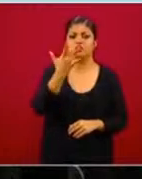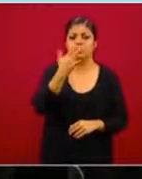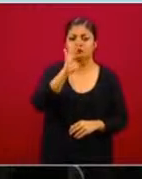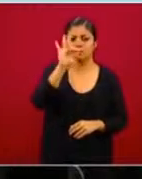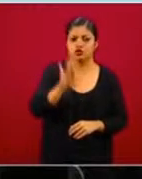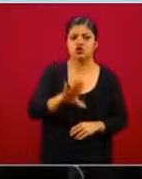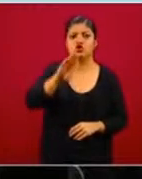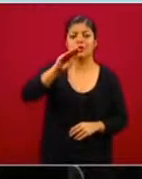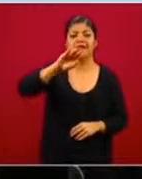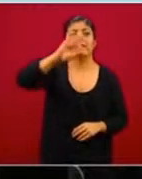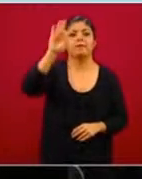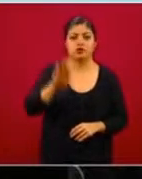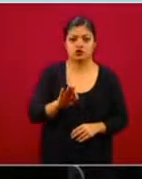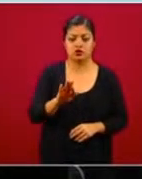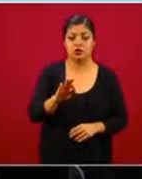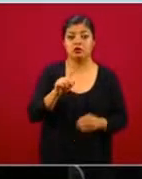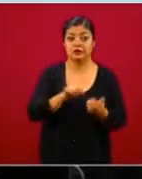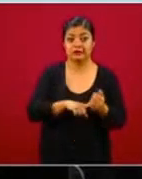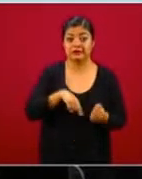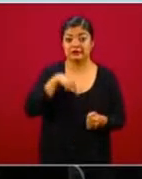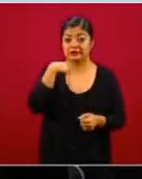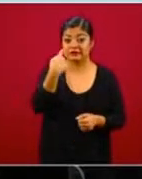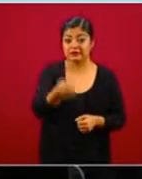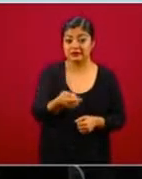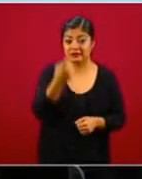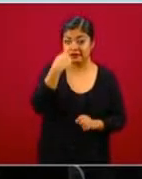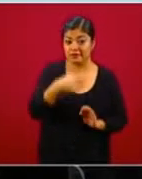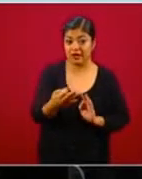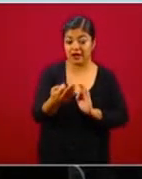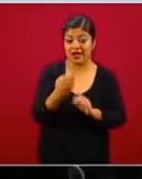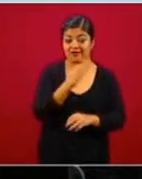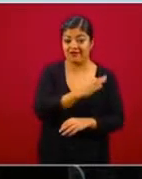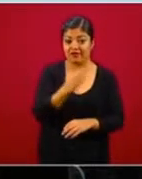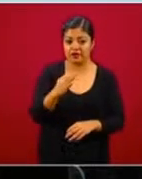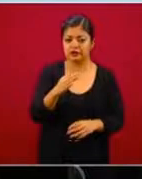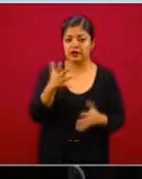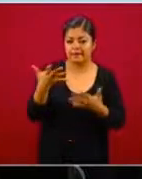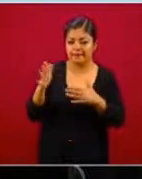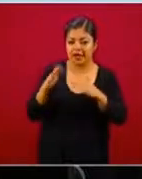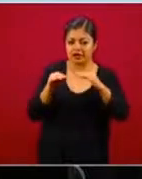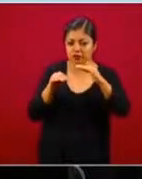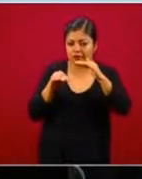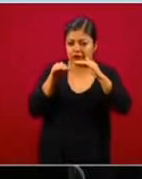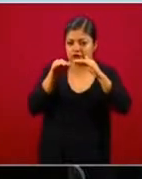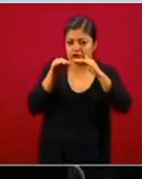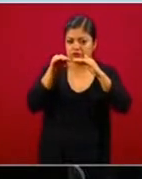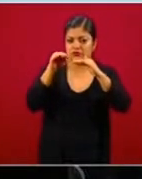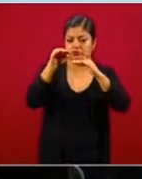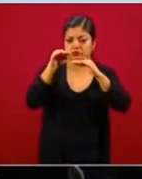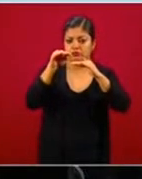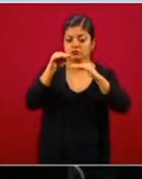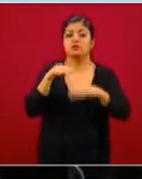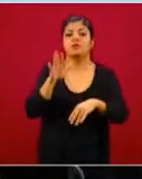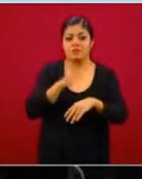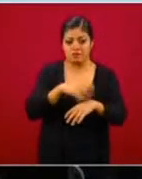from top to bottom. So 10%, 50%, and 90% as far as the cases for